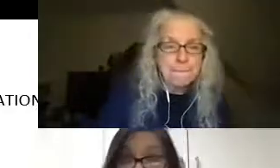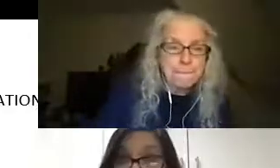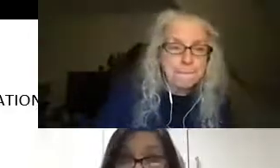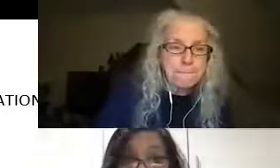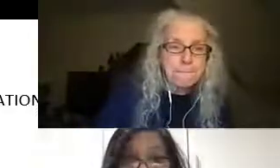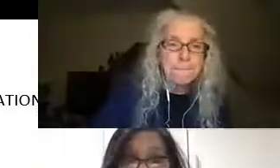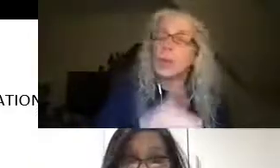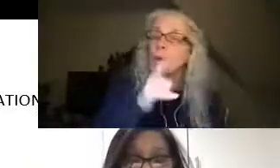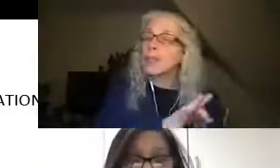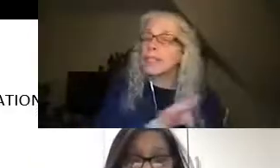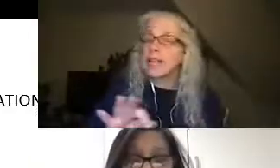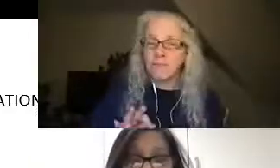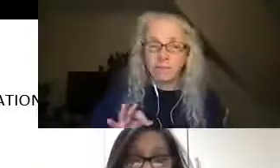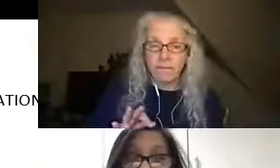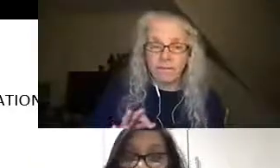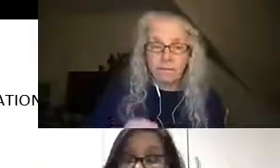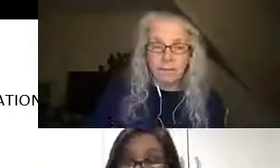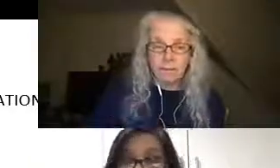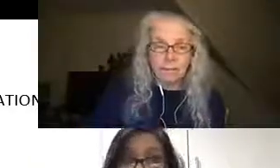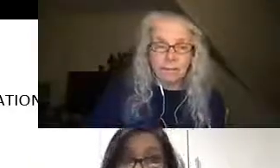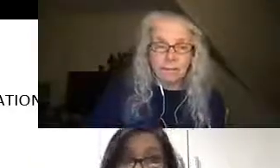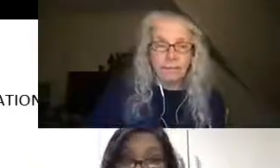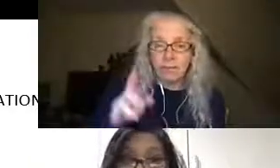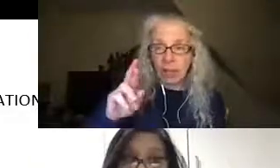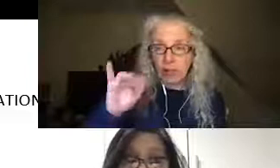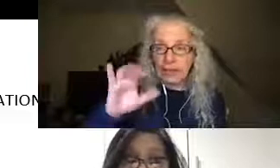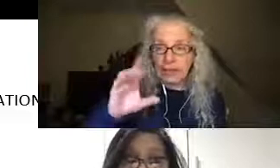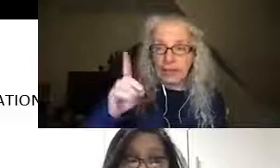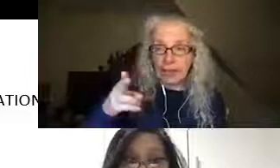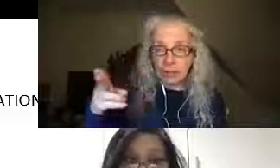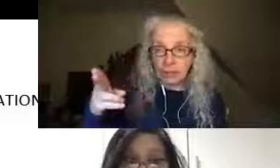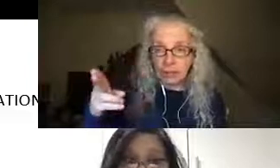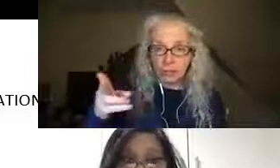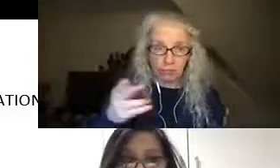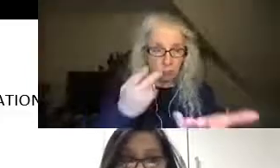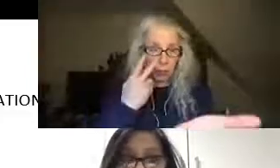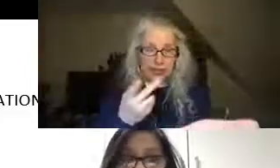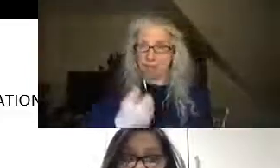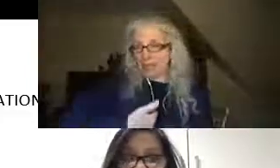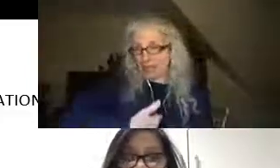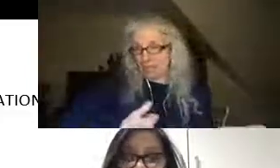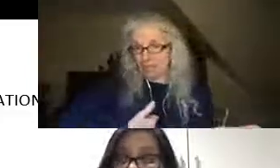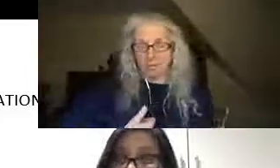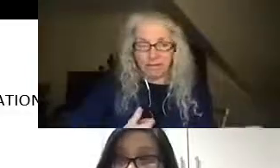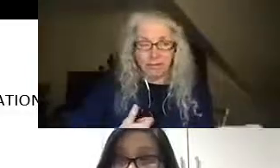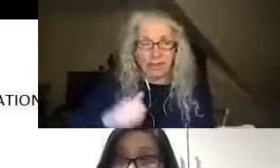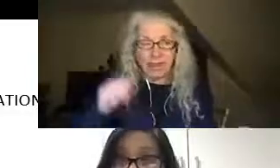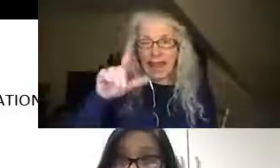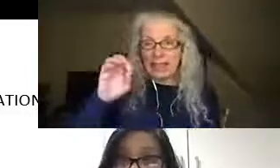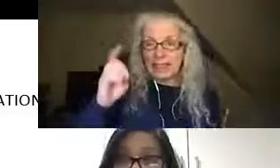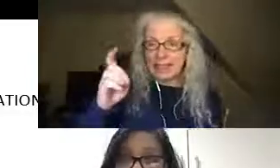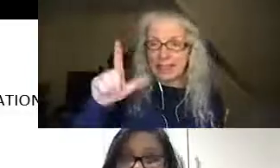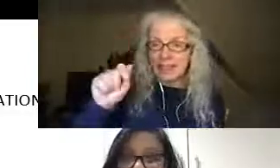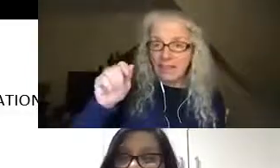In terms of staff for RICDHH, as you can see, it's myself, Alex